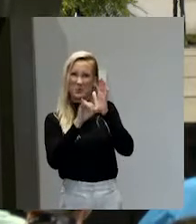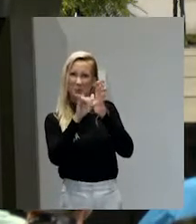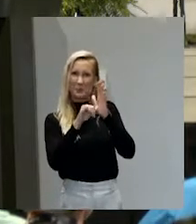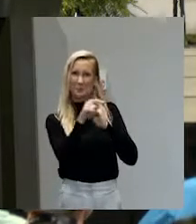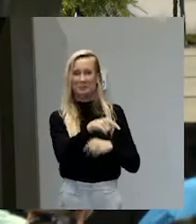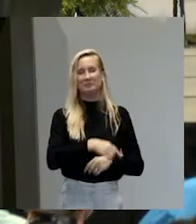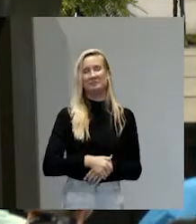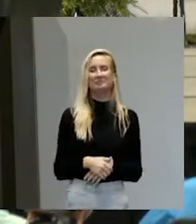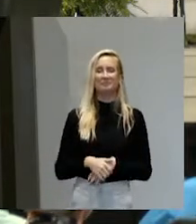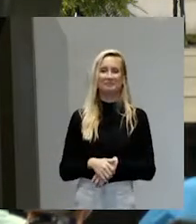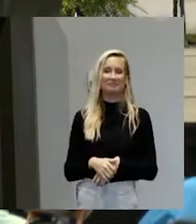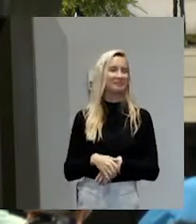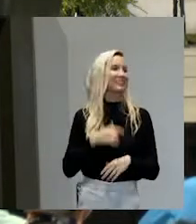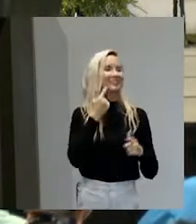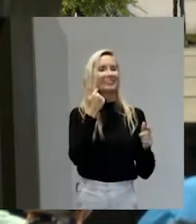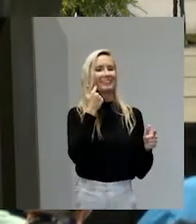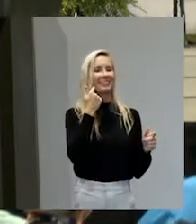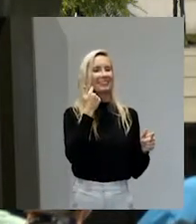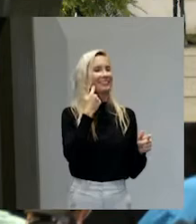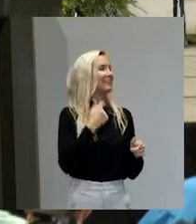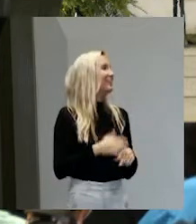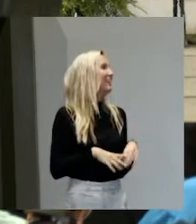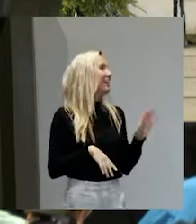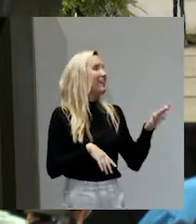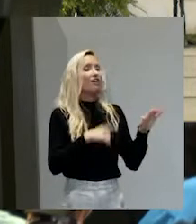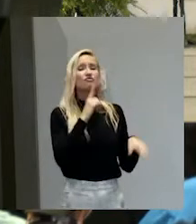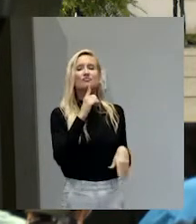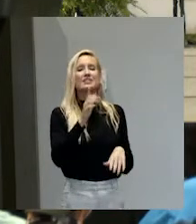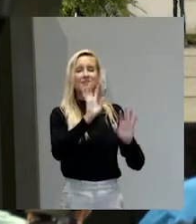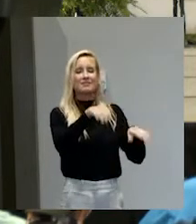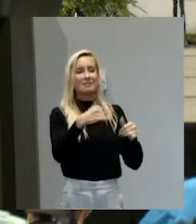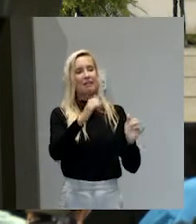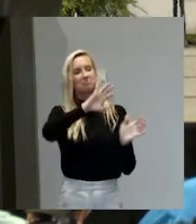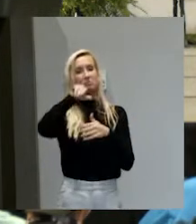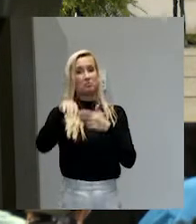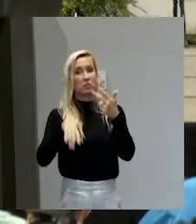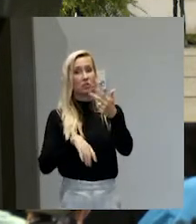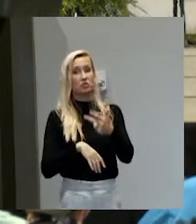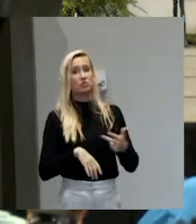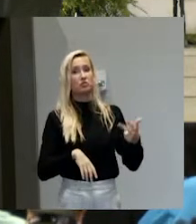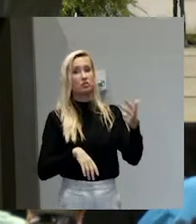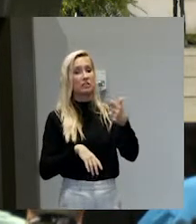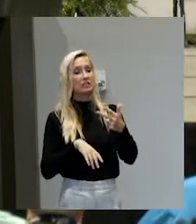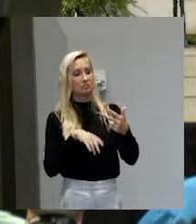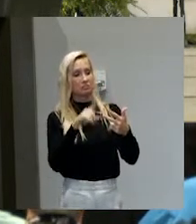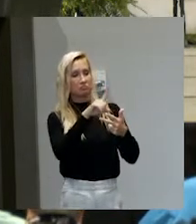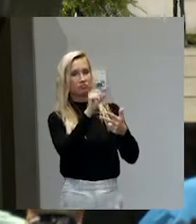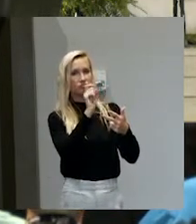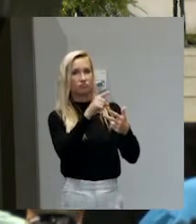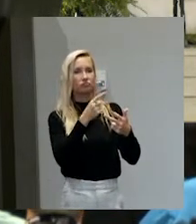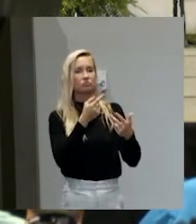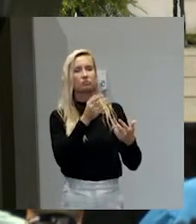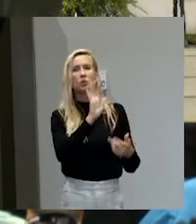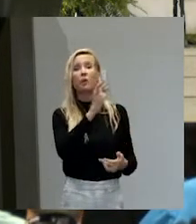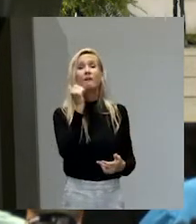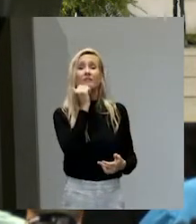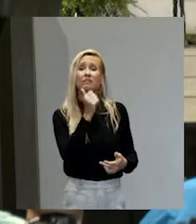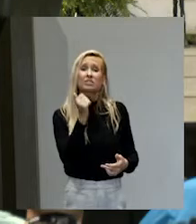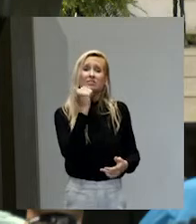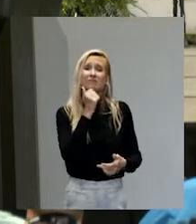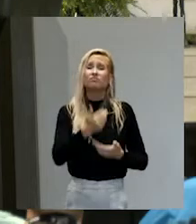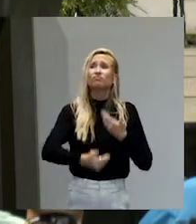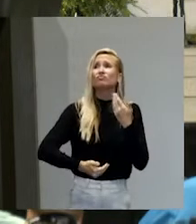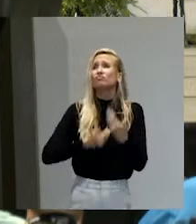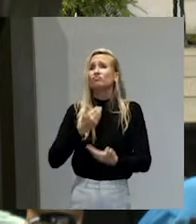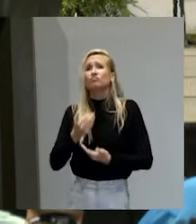you, on a day-to-day basis, what would you say are your biggest challenges when it comes to everyday